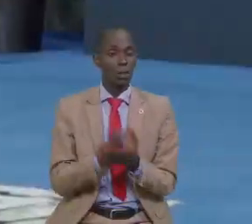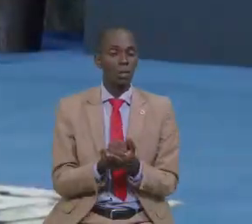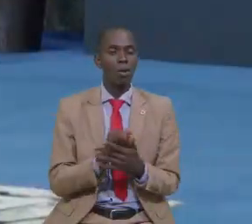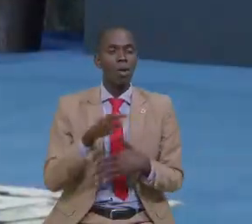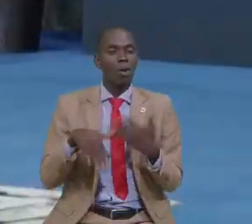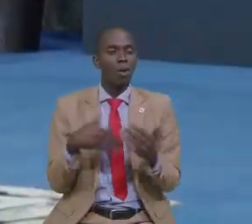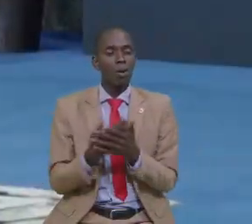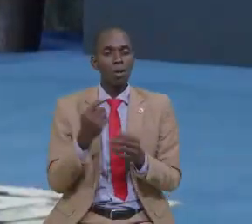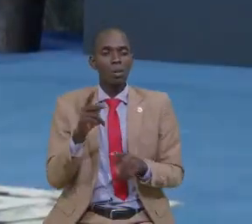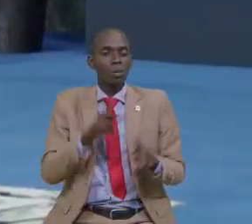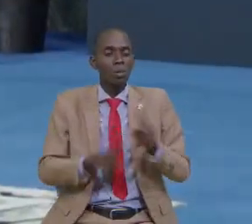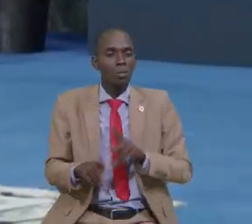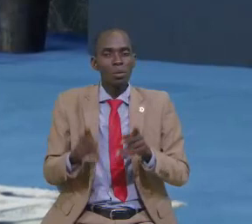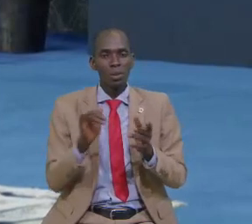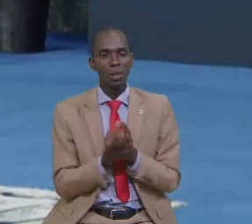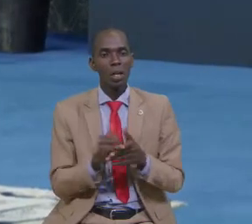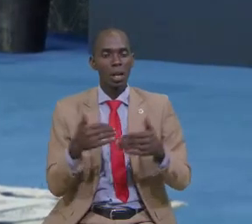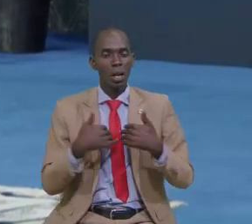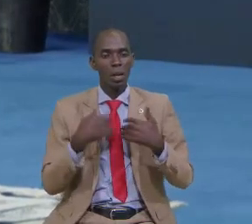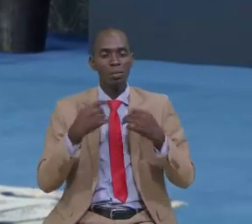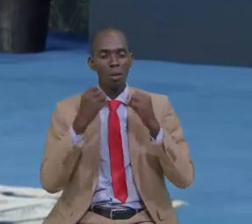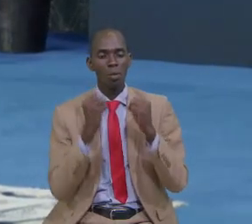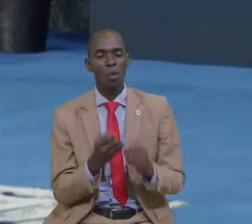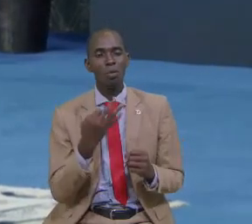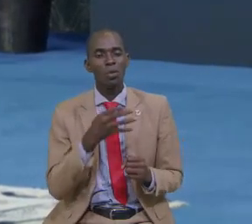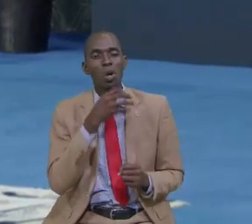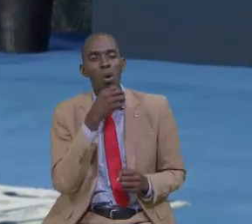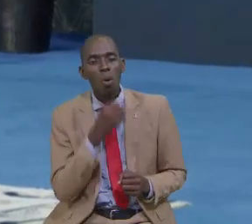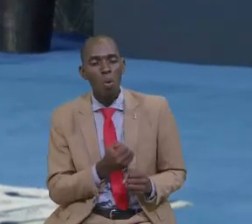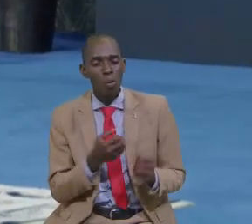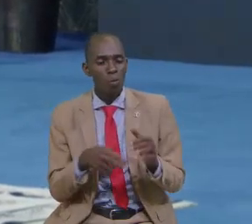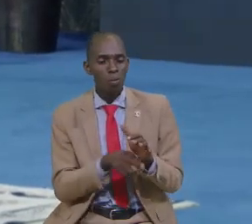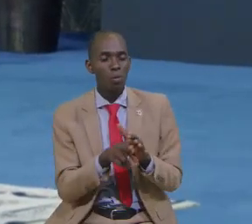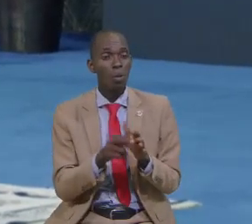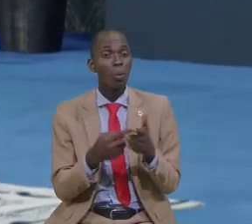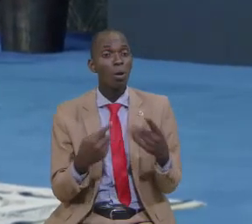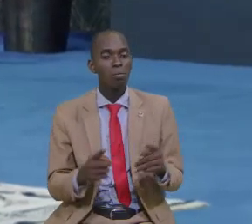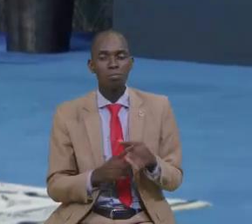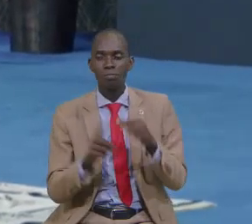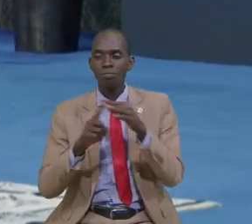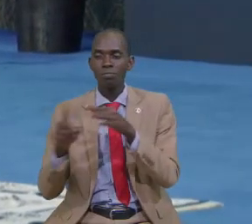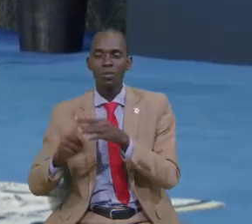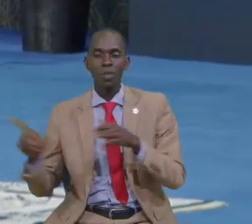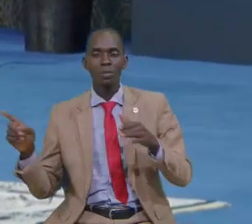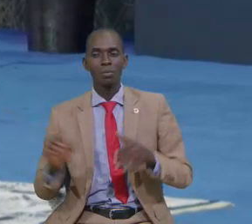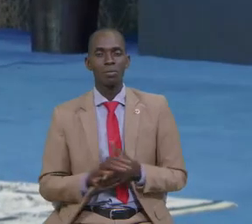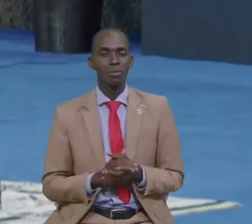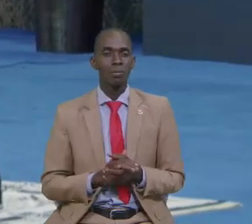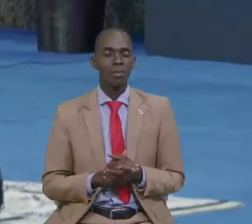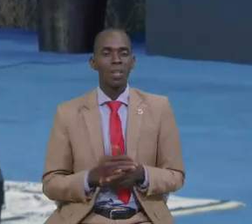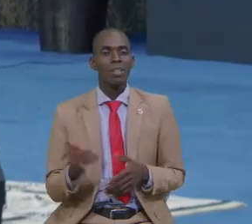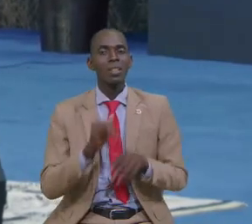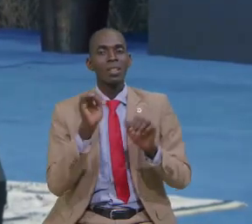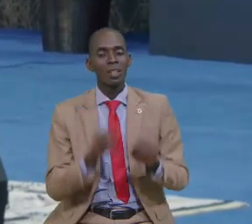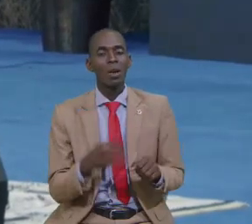are the power of the old serpentry they have fled they can only torment